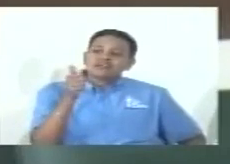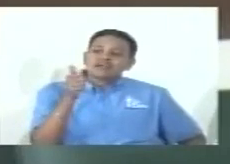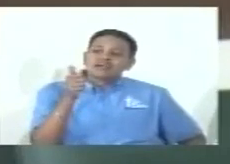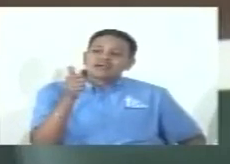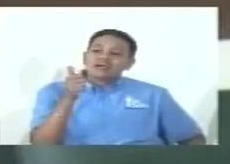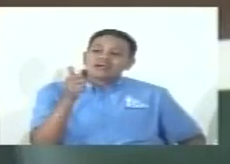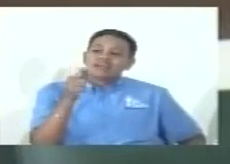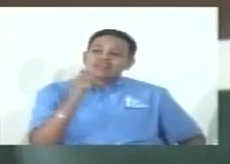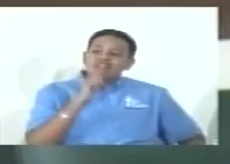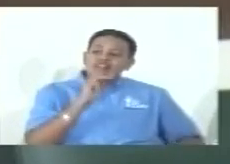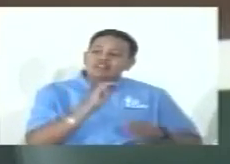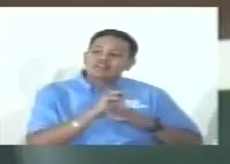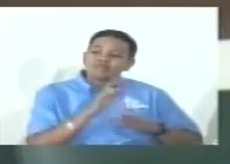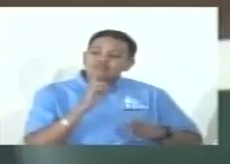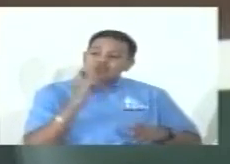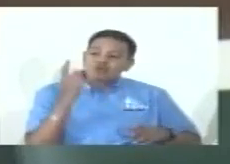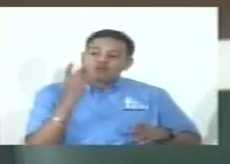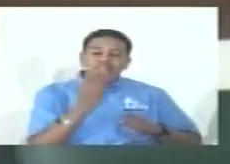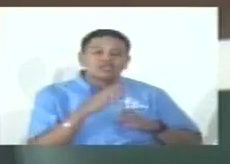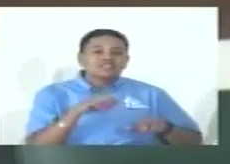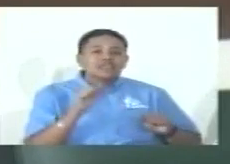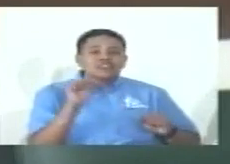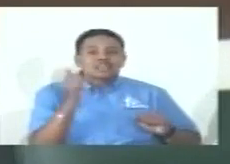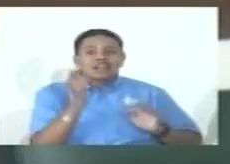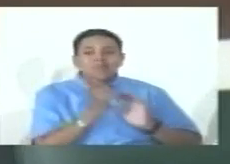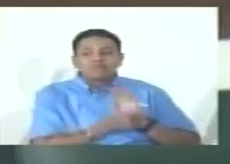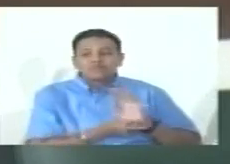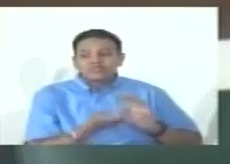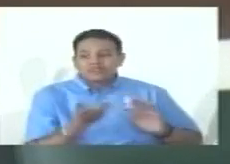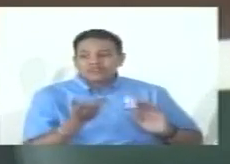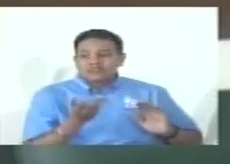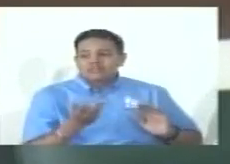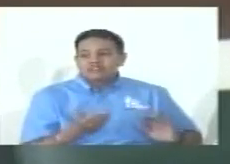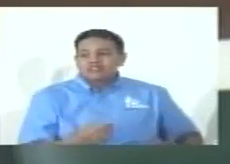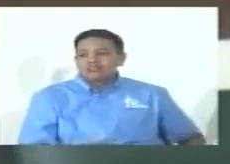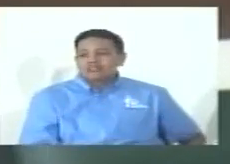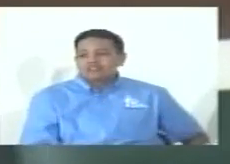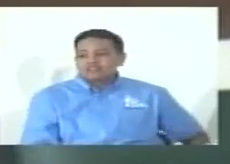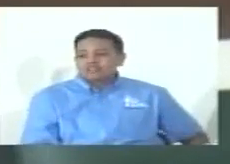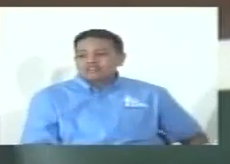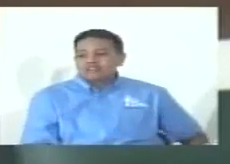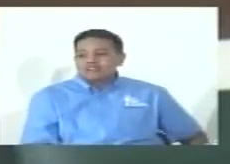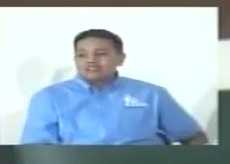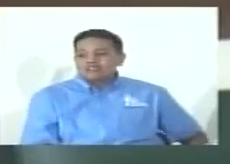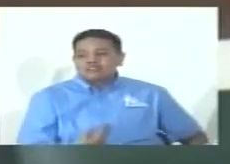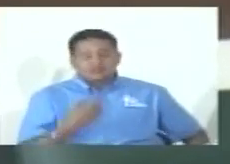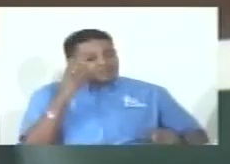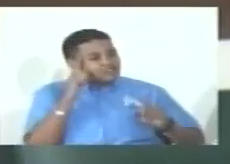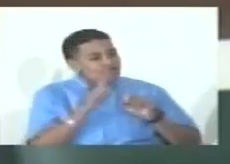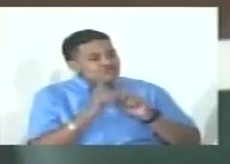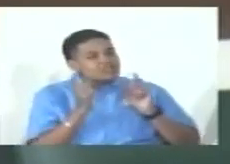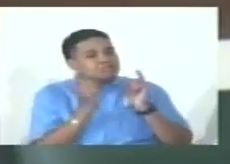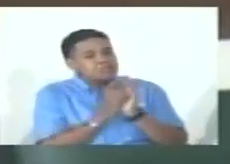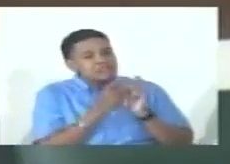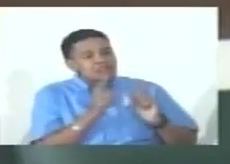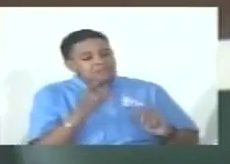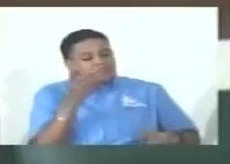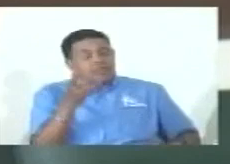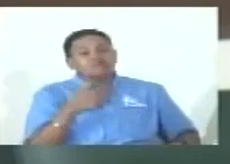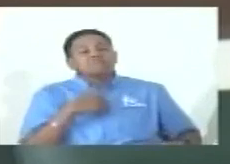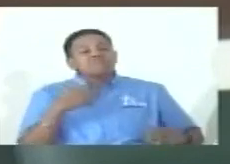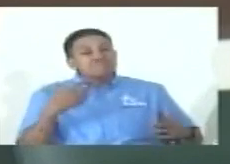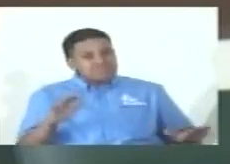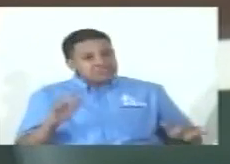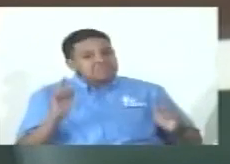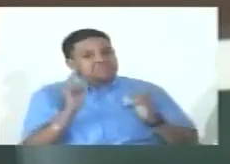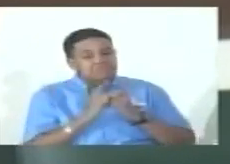Minister said it would only take 10 minutes. And so on. We agreed to meet, Mr. President. We did meet